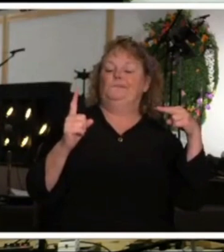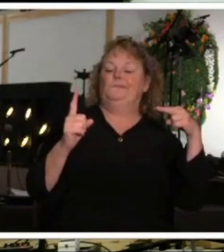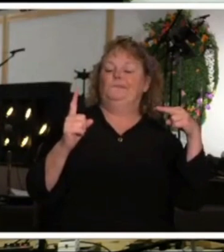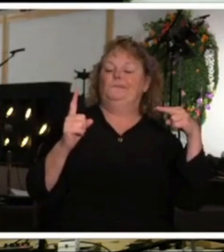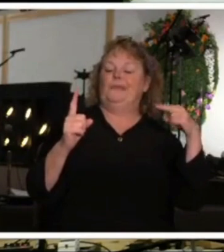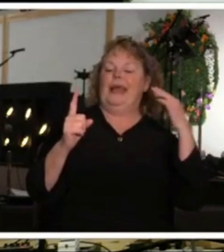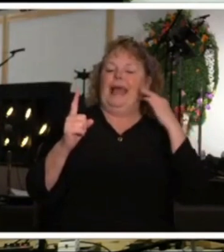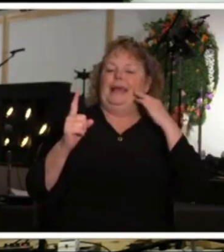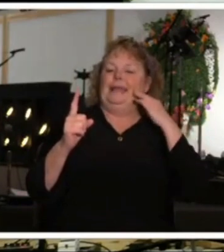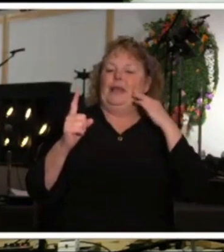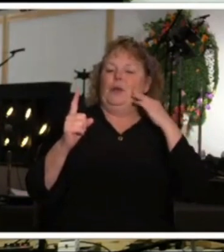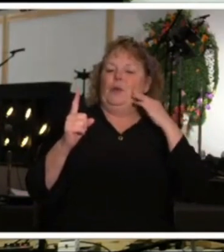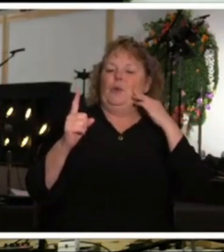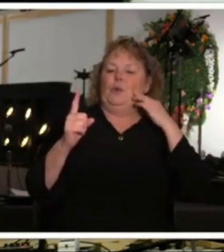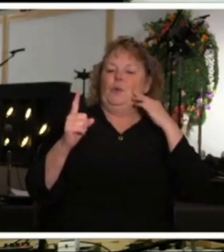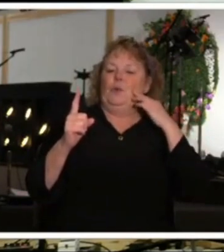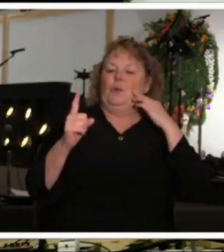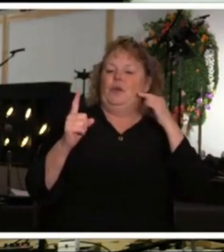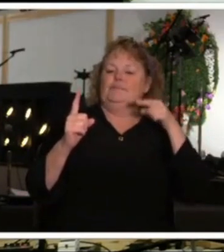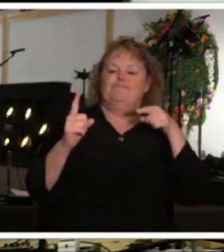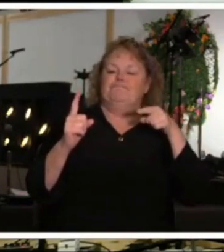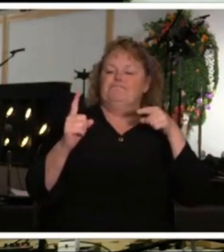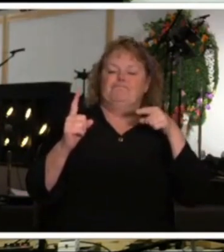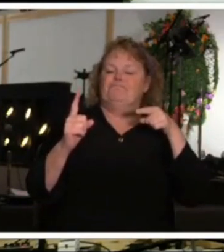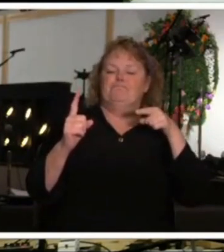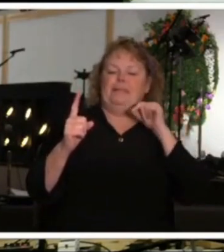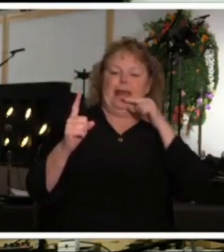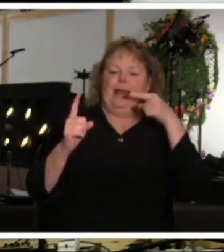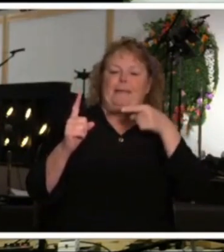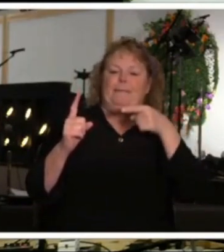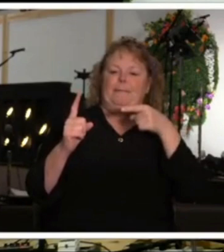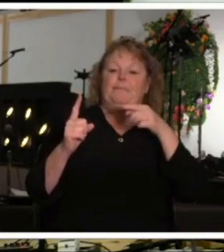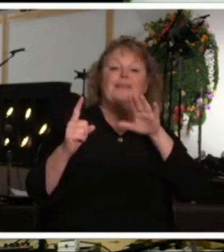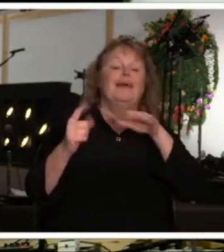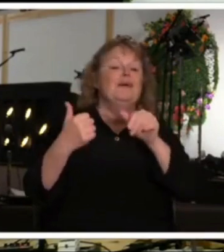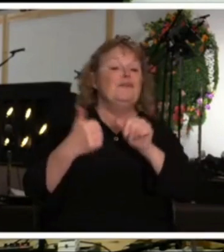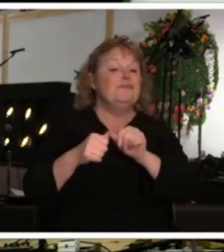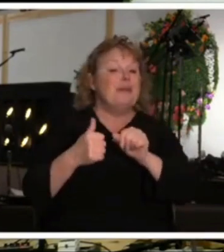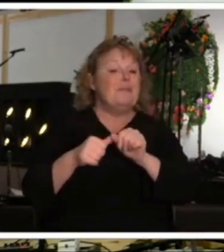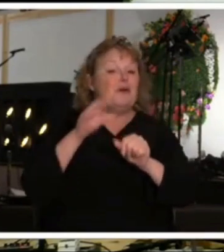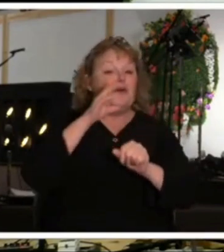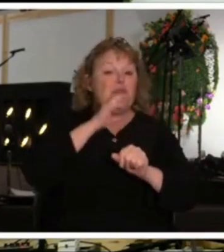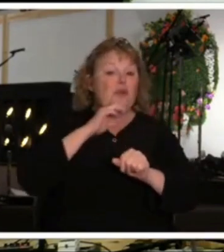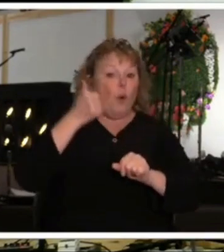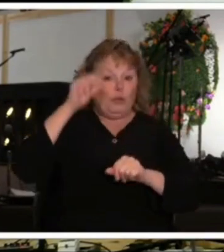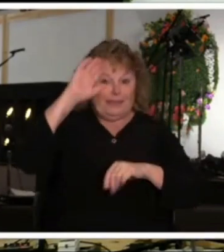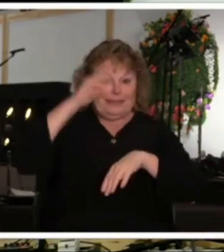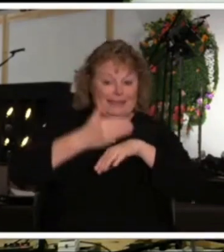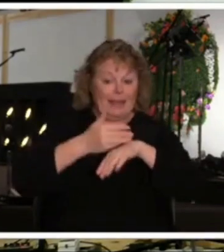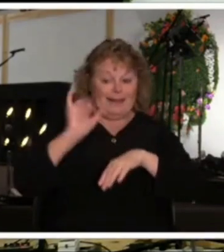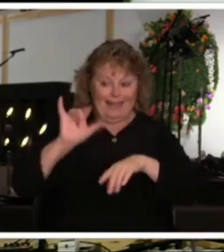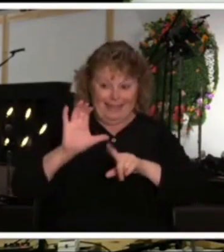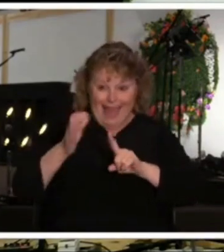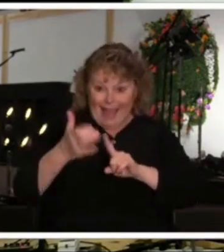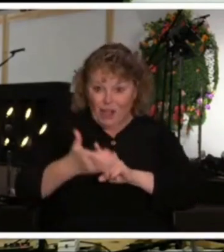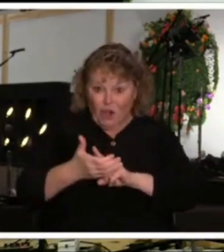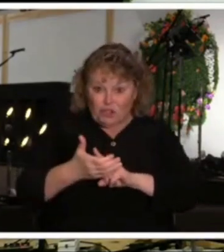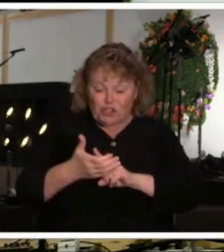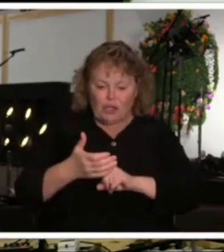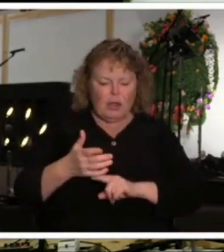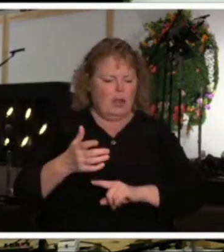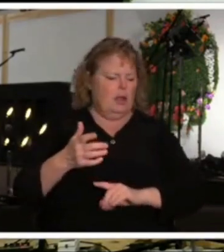man is it. Now, you gotta remember, the oldest son in that culture, the oldest son was